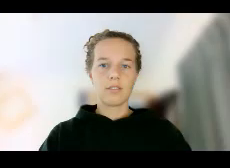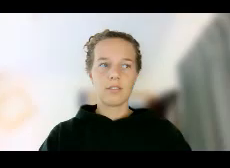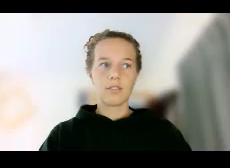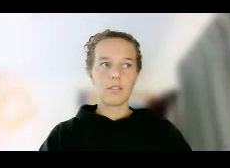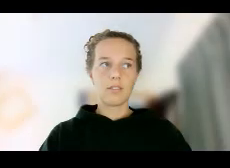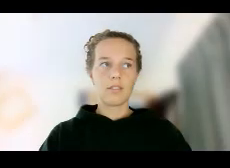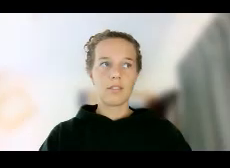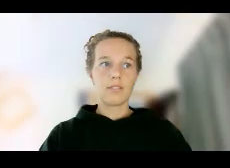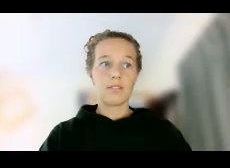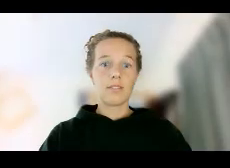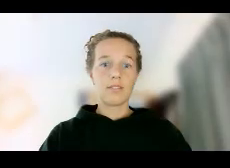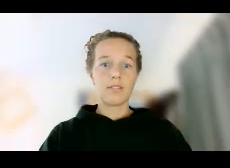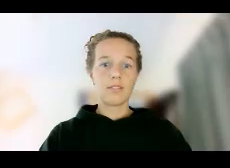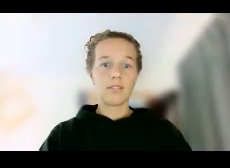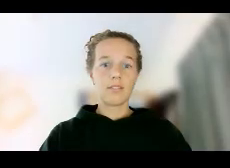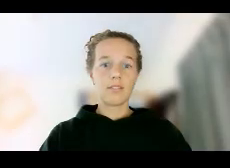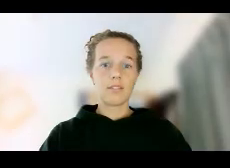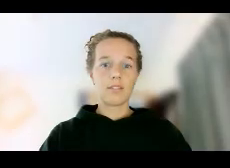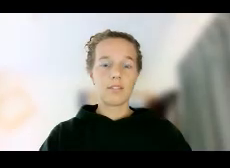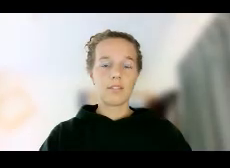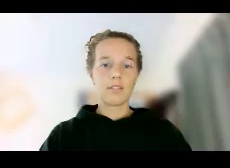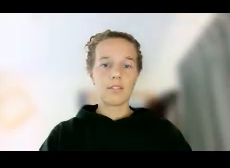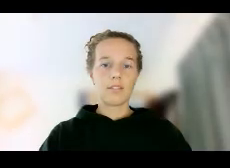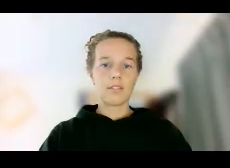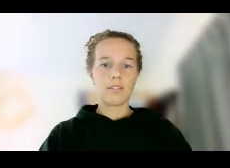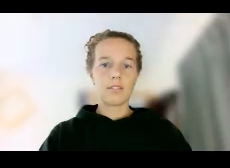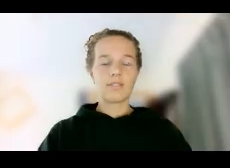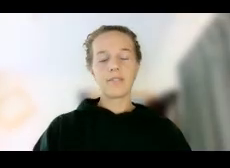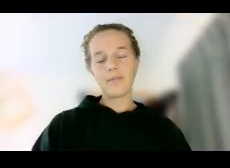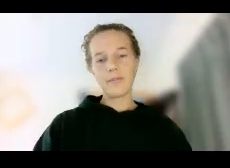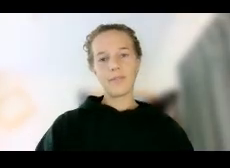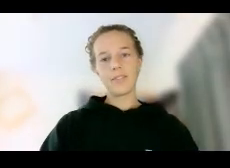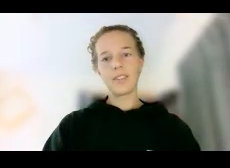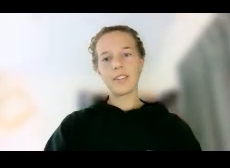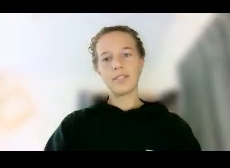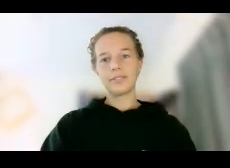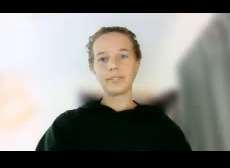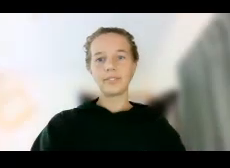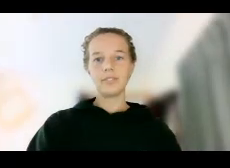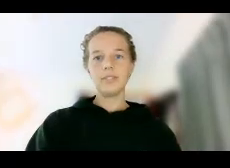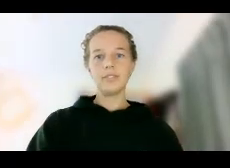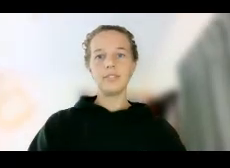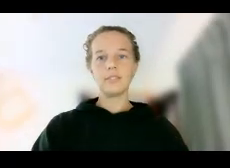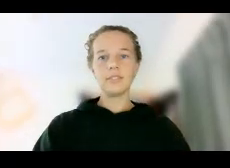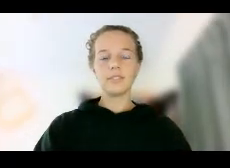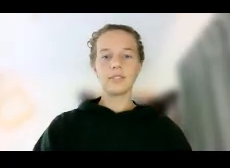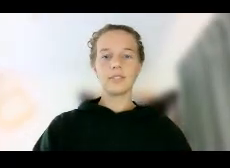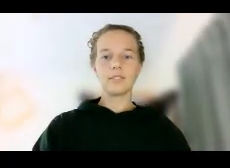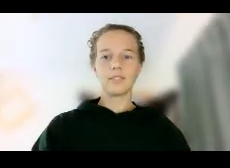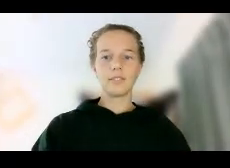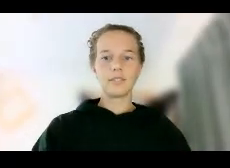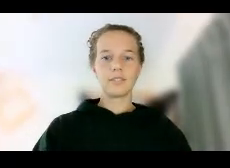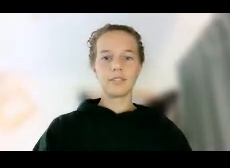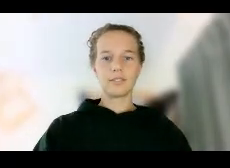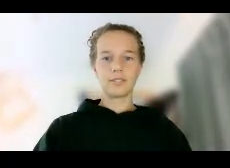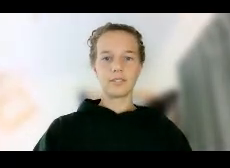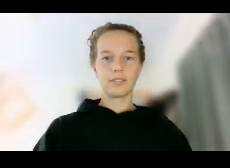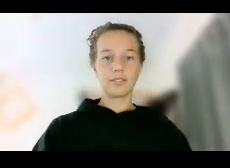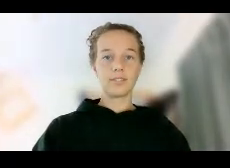bigger, and then forage fish eat those. A few other species are able to skip the line, so like